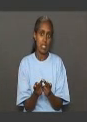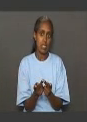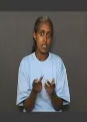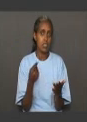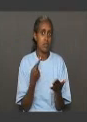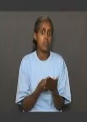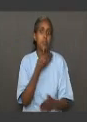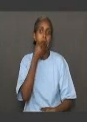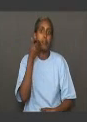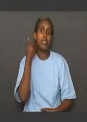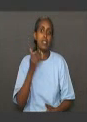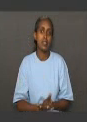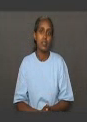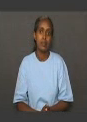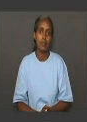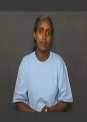our best.